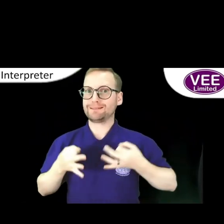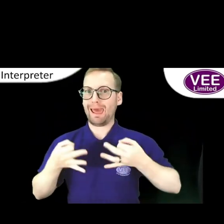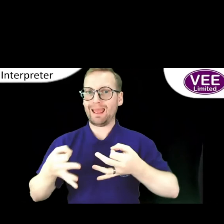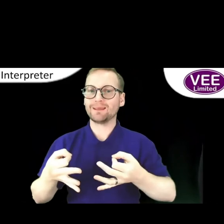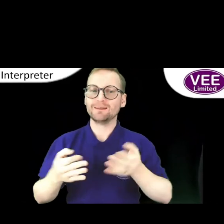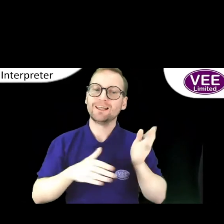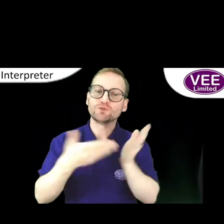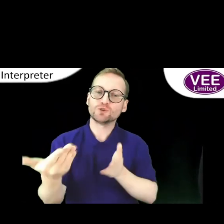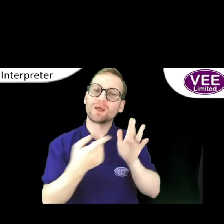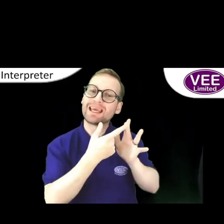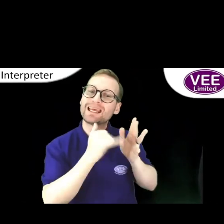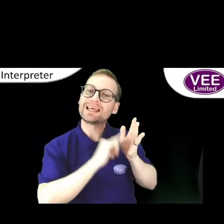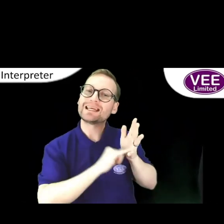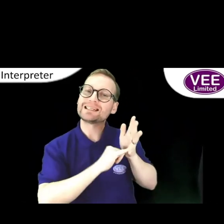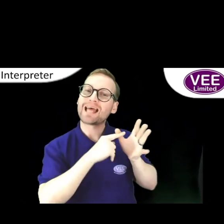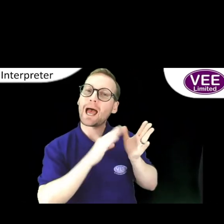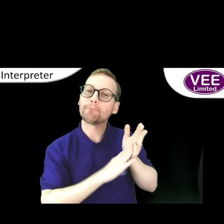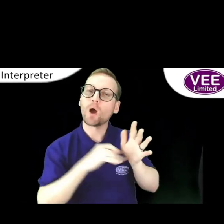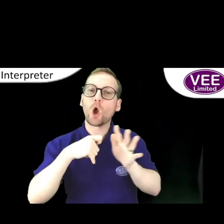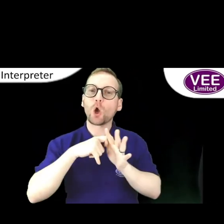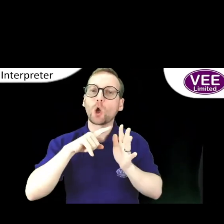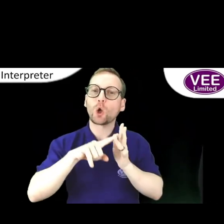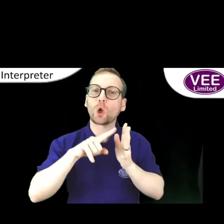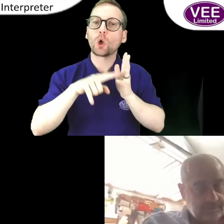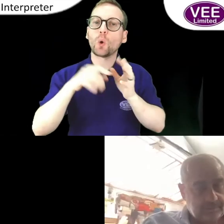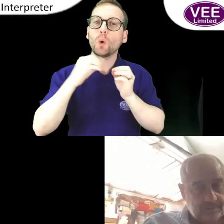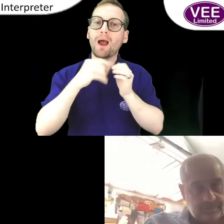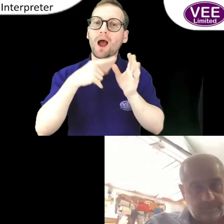you to Issam Kubaj.